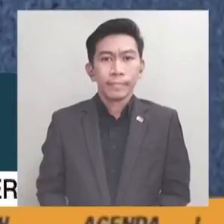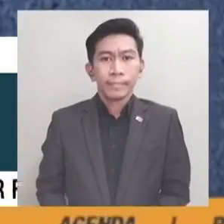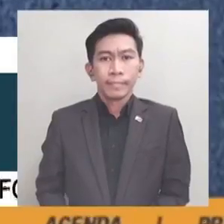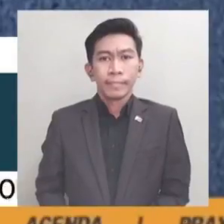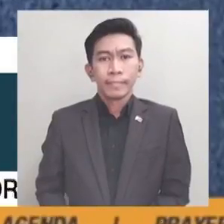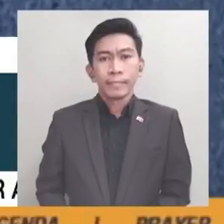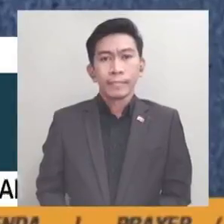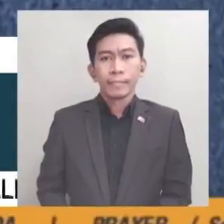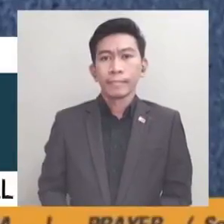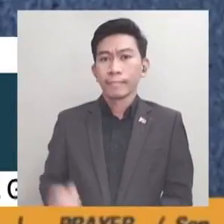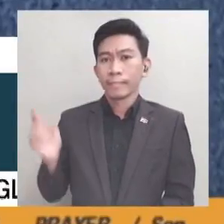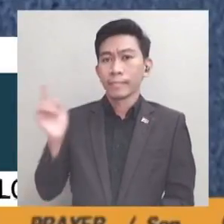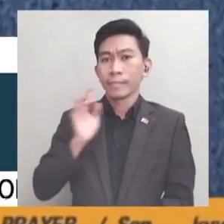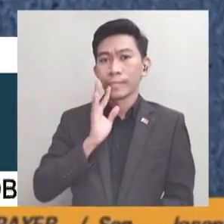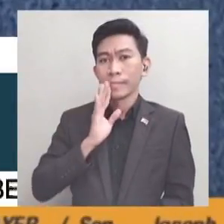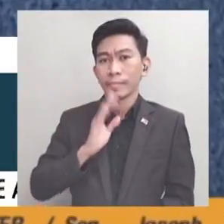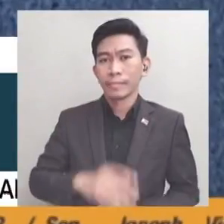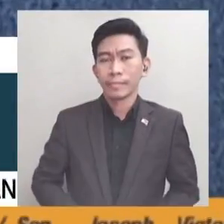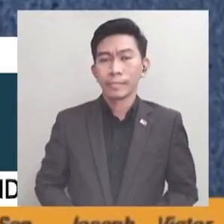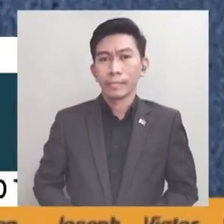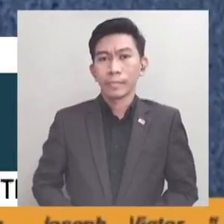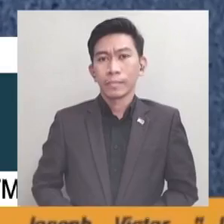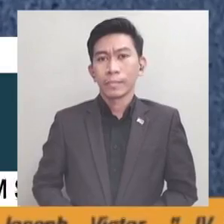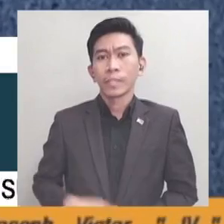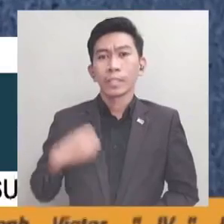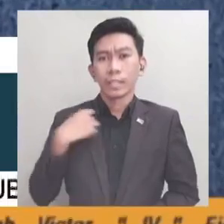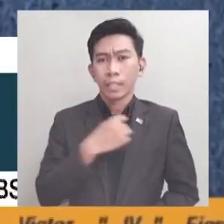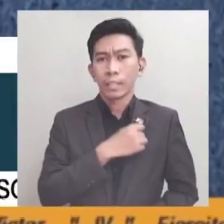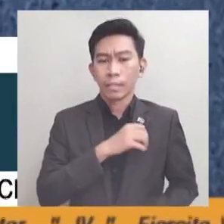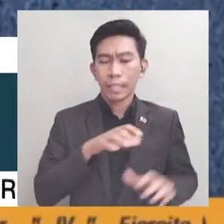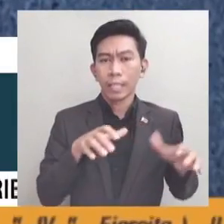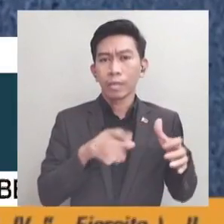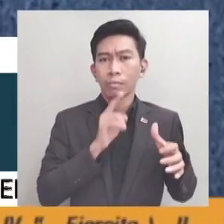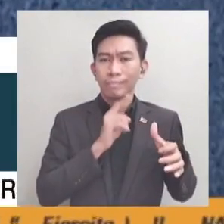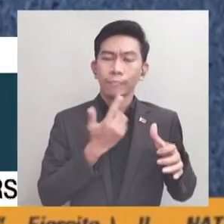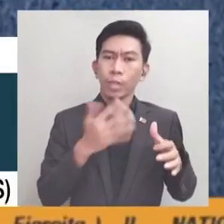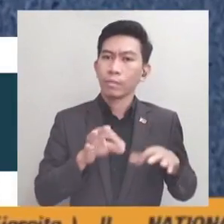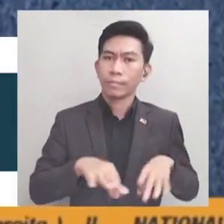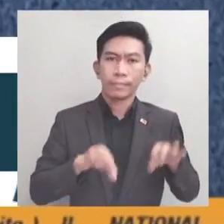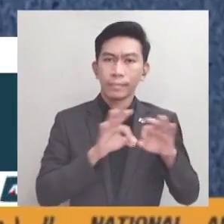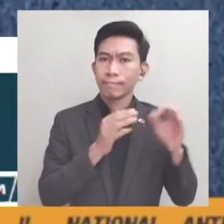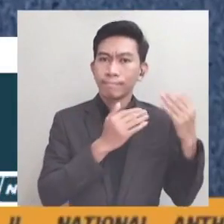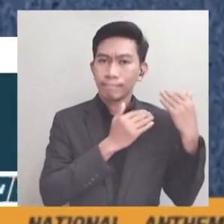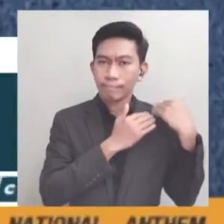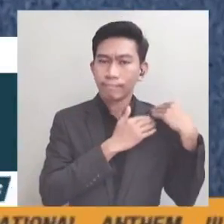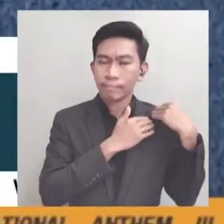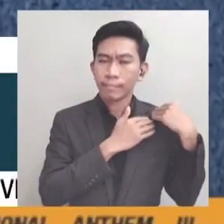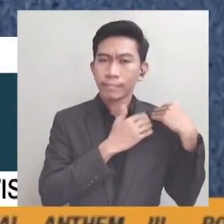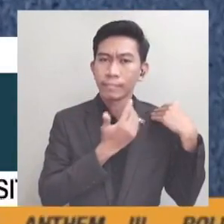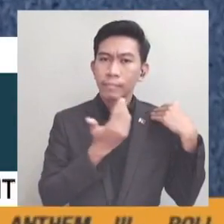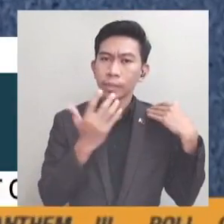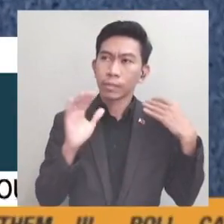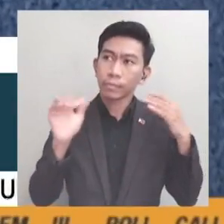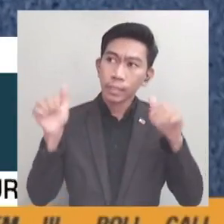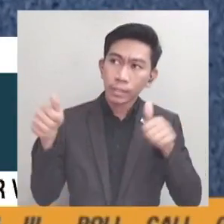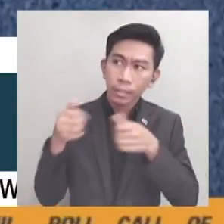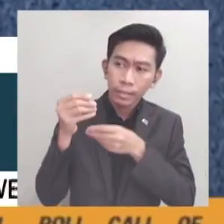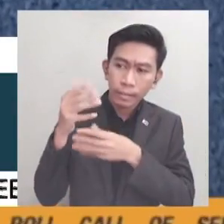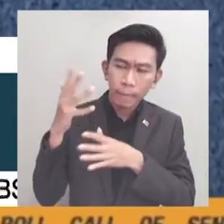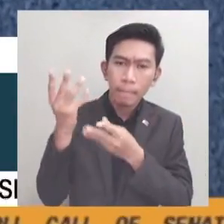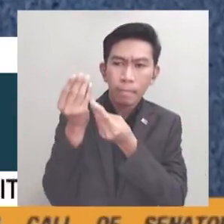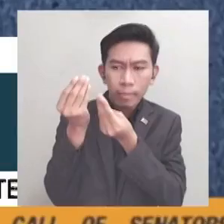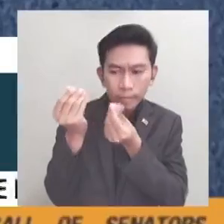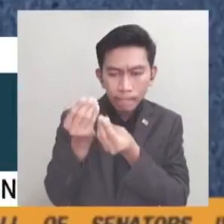The Senate has a major role to play in conquering the challenges before us. As expected, the President will